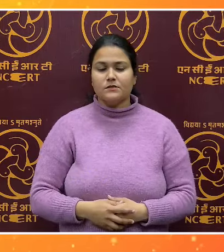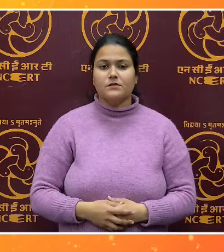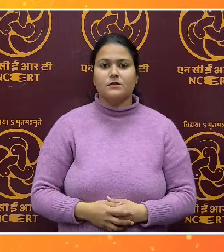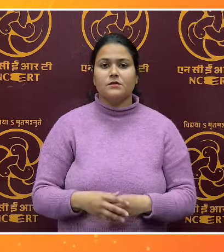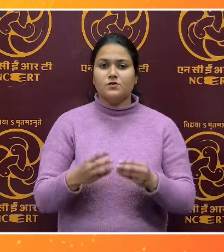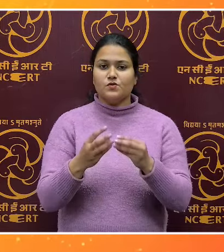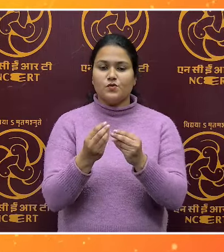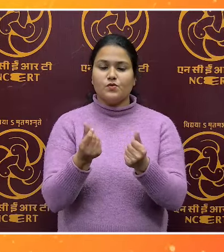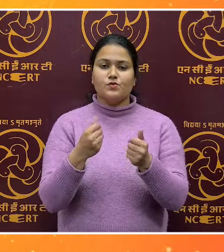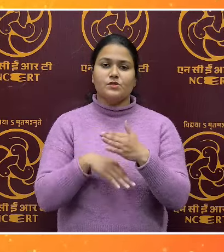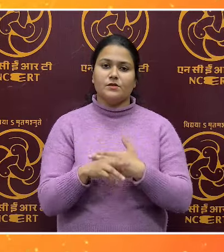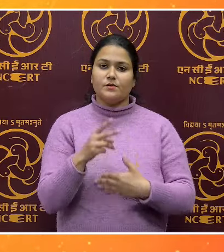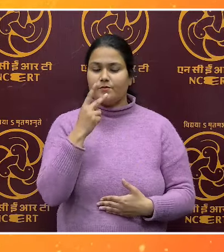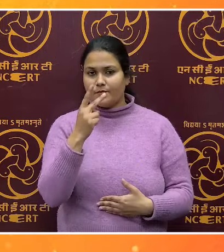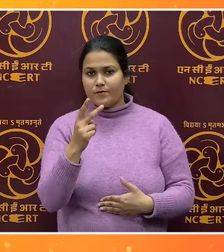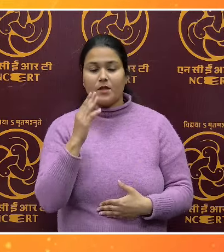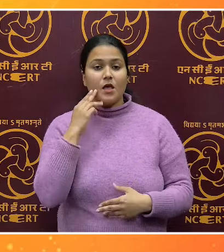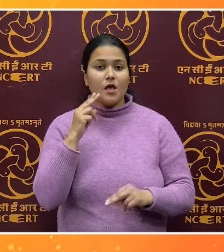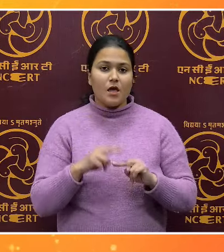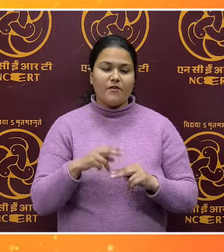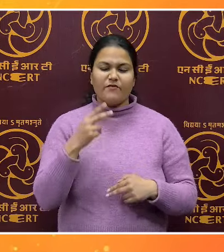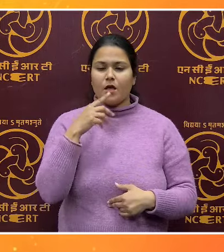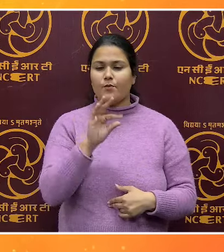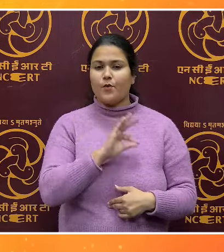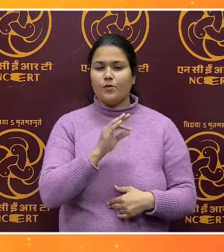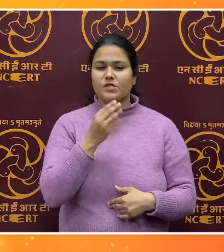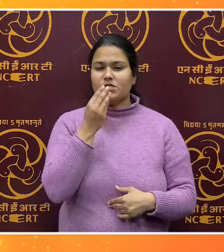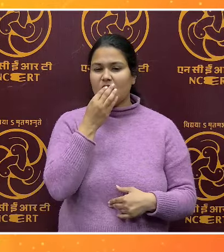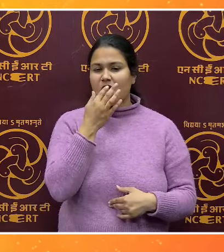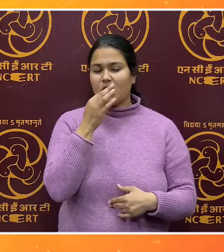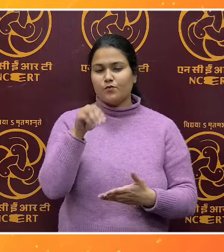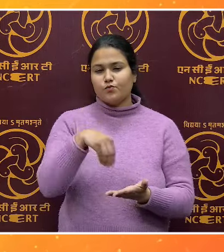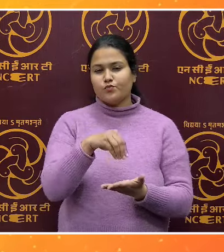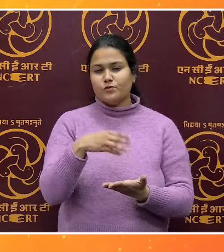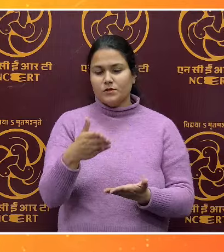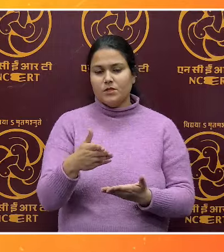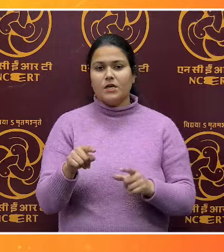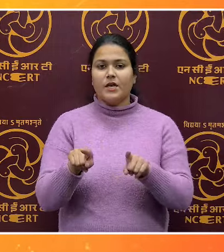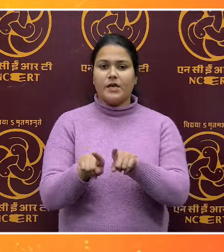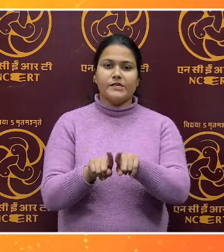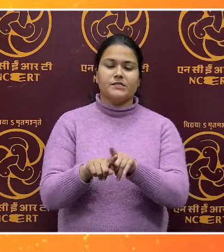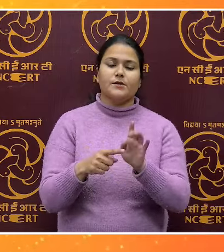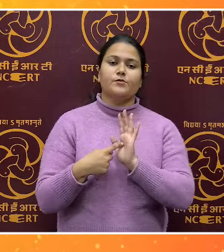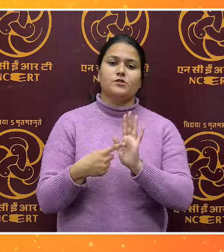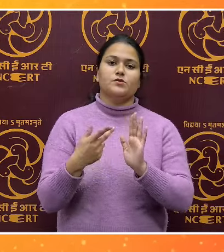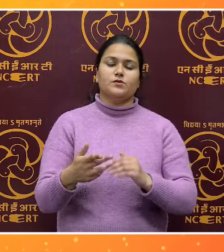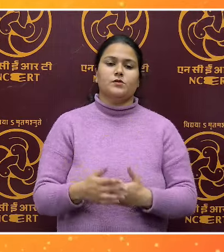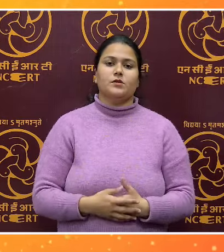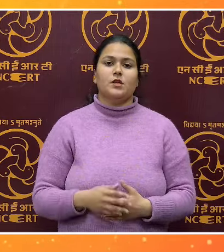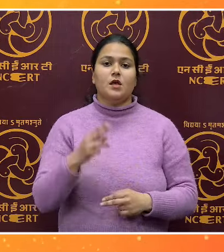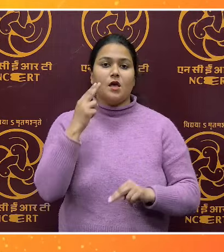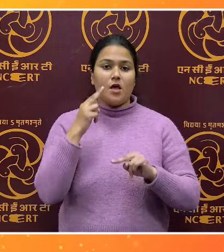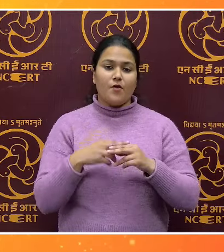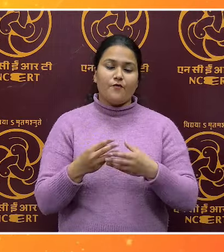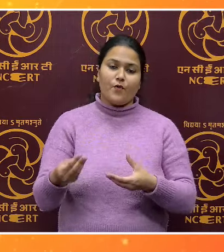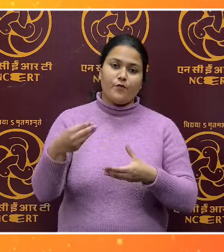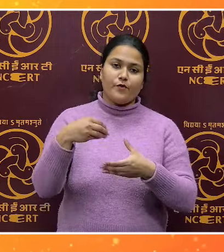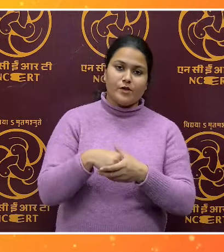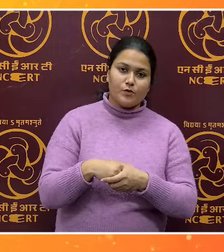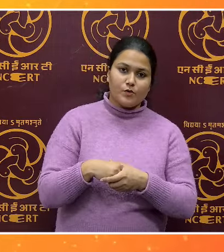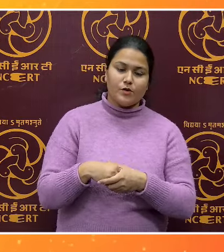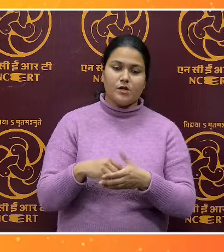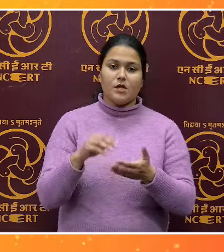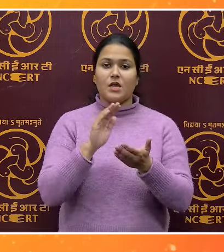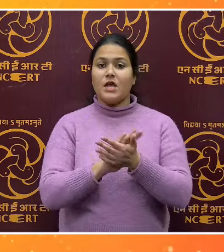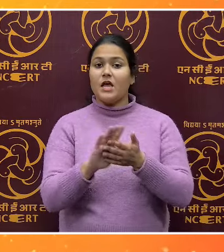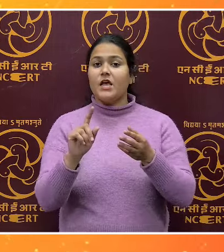solution, unlike simple salts. We can have an example including biological molecules like